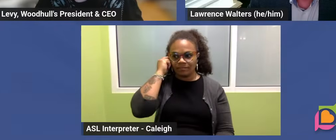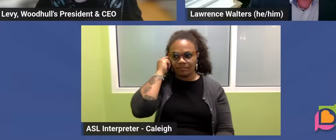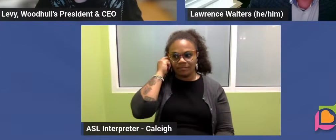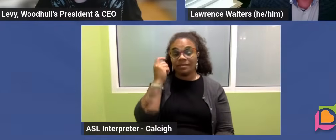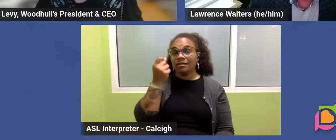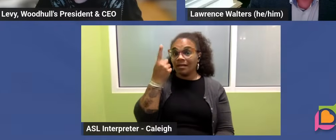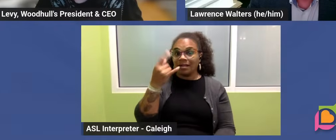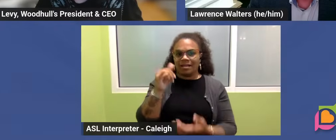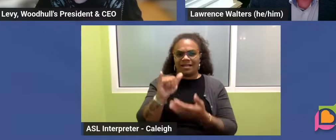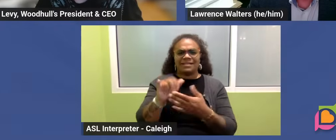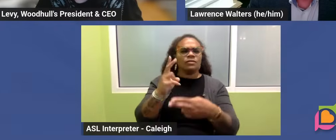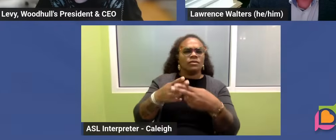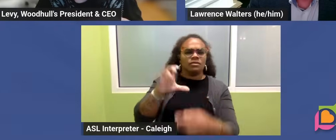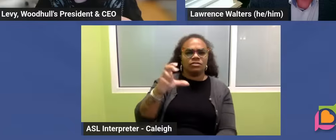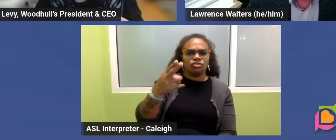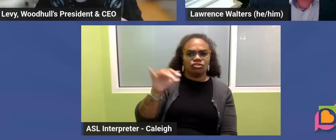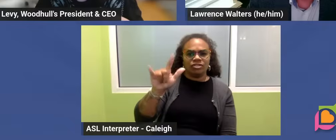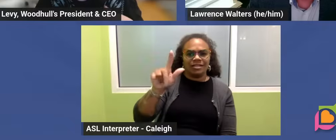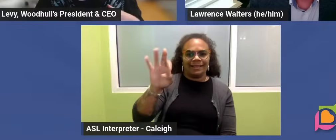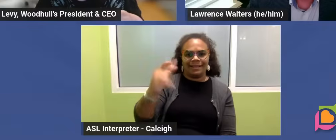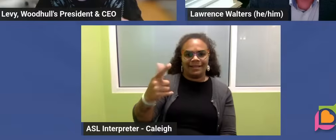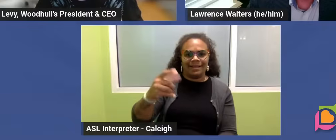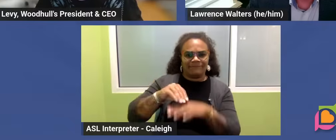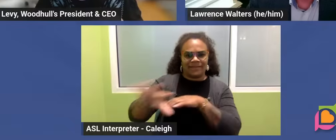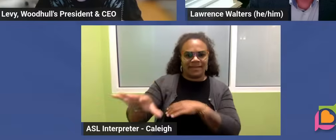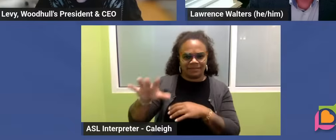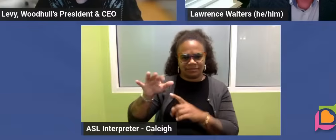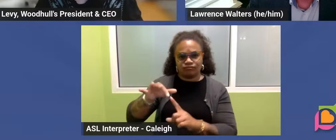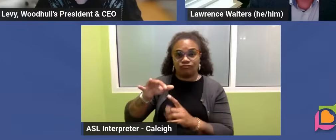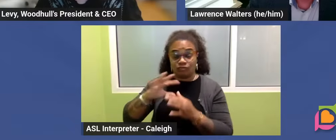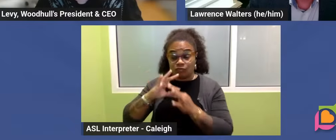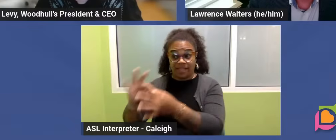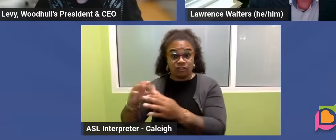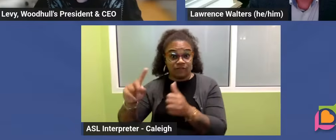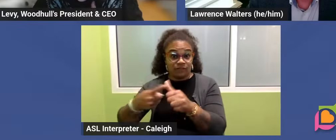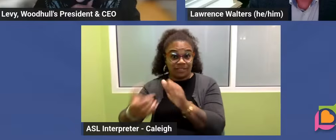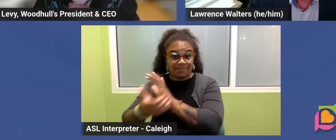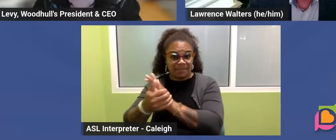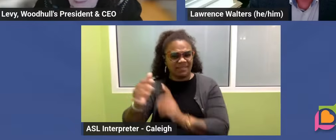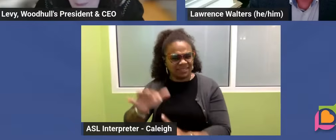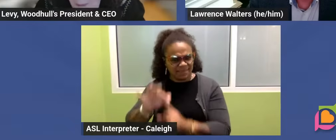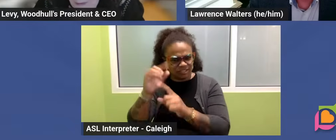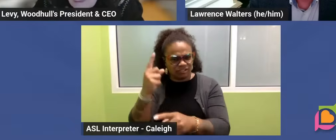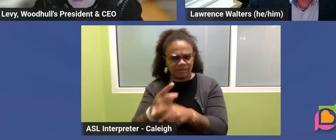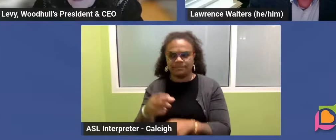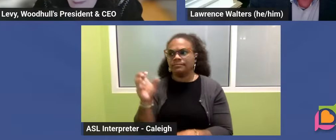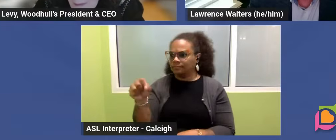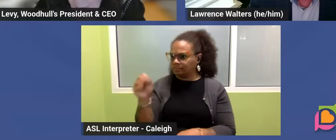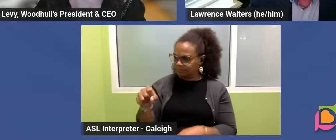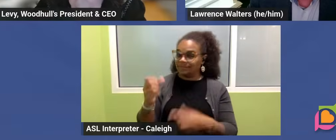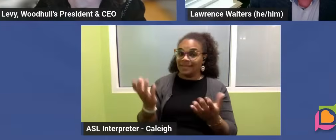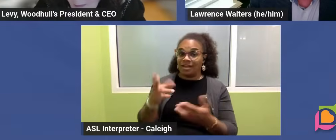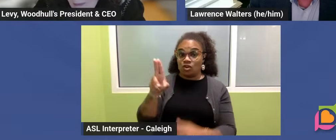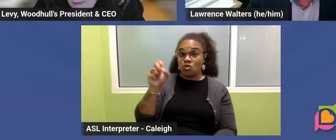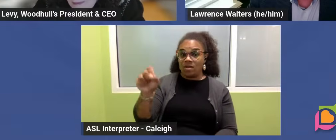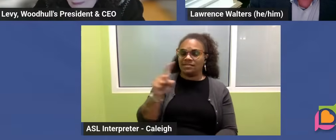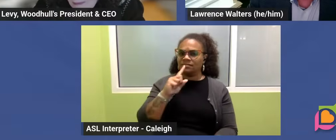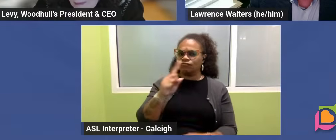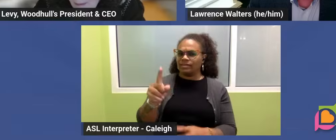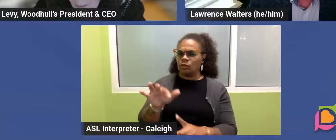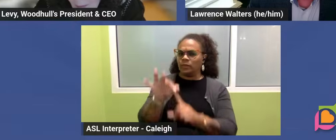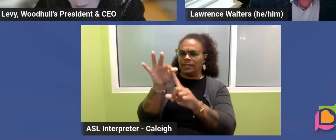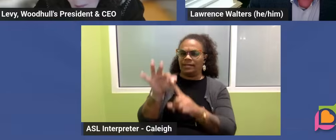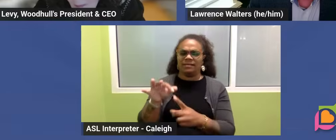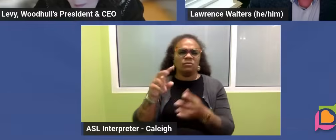special, correct? Or did I make It is. that? It's treated very uniquely in the United States. So what is a chilling effect?